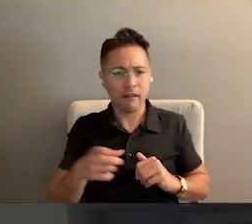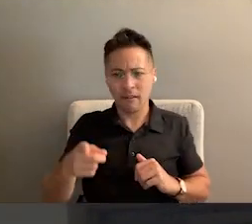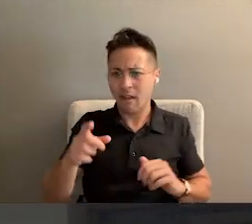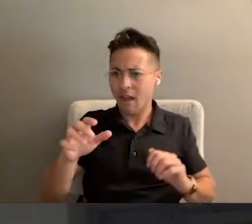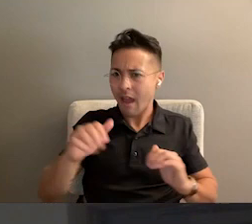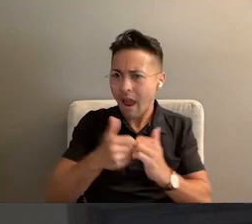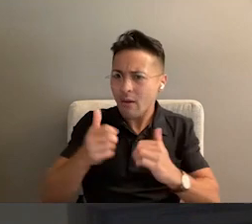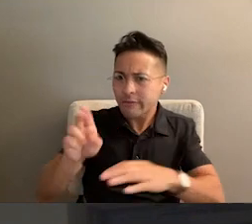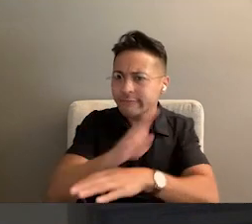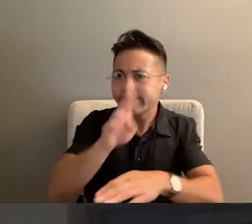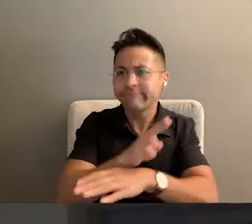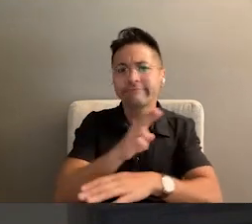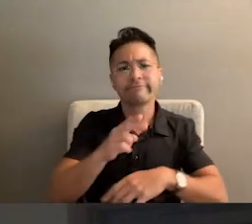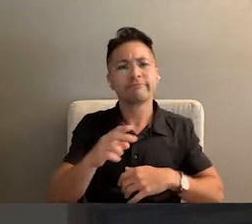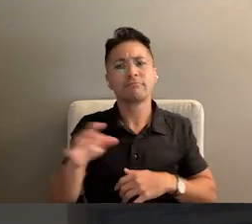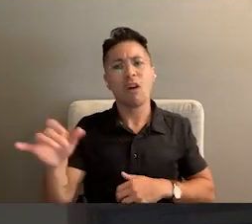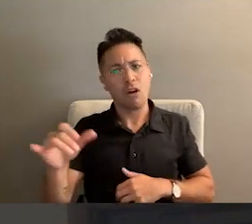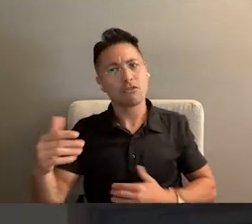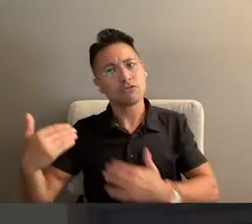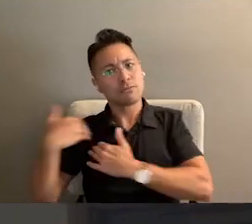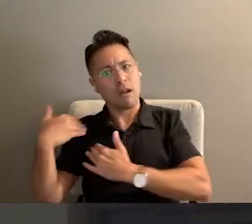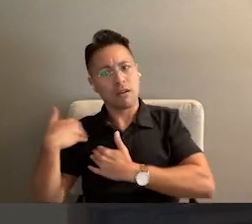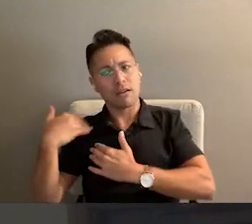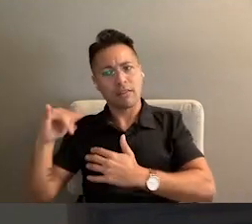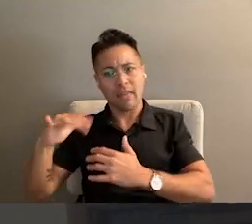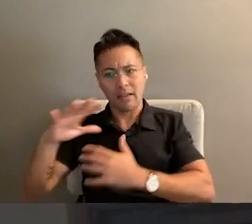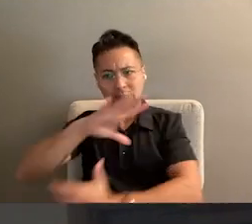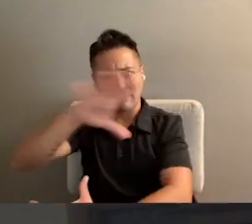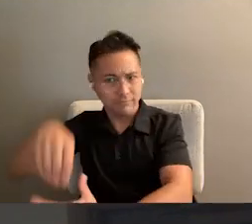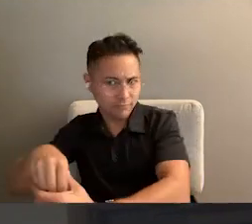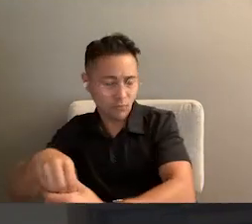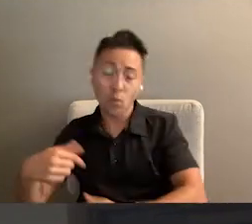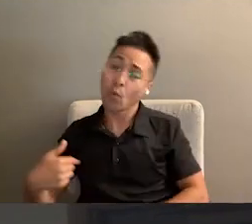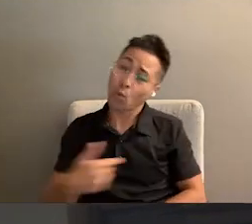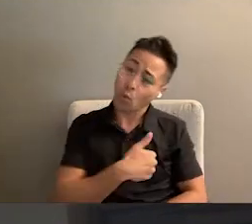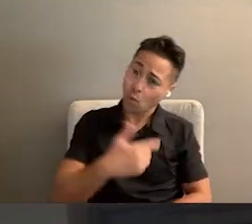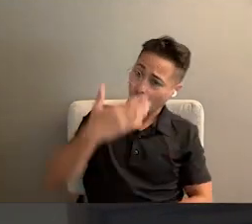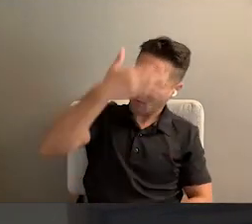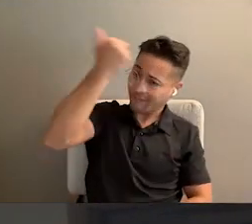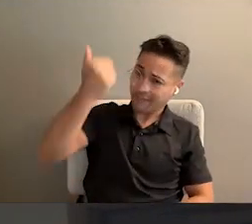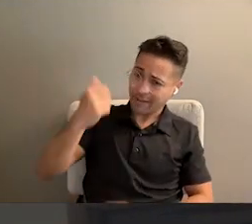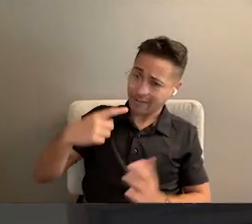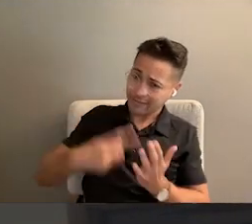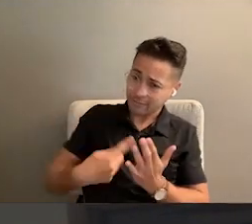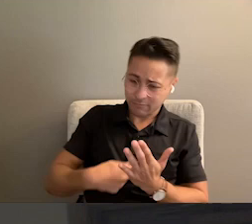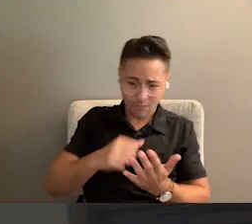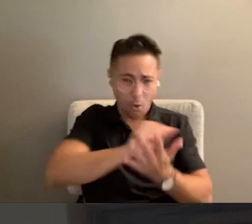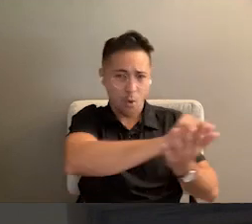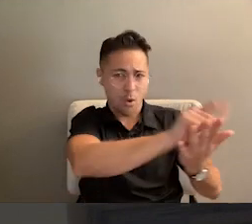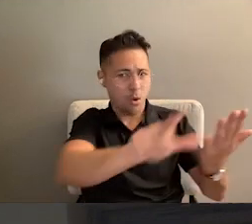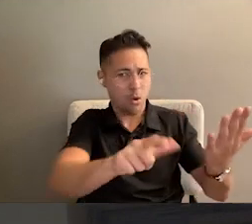direct those supports. You have the freedom to direct those. And also the responsibility that comes with that,